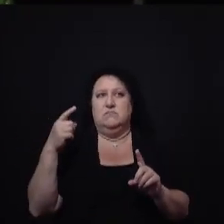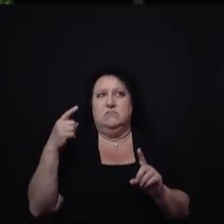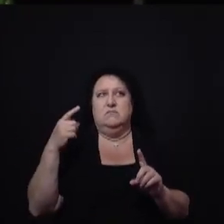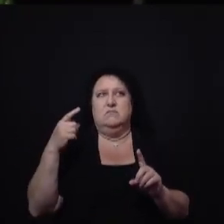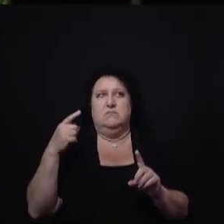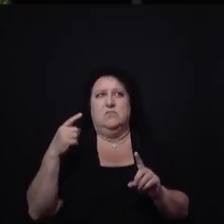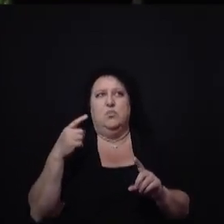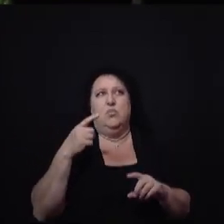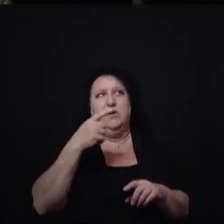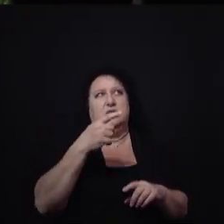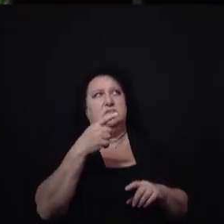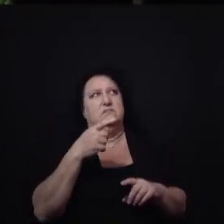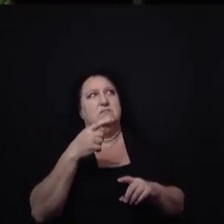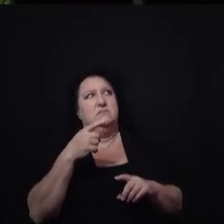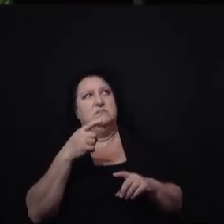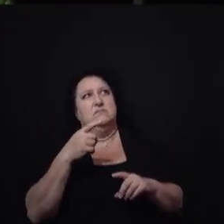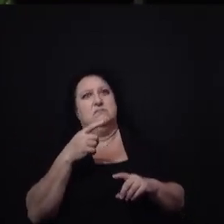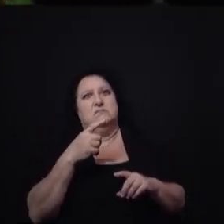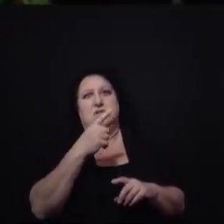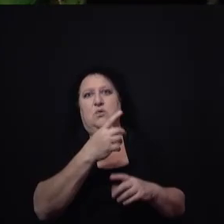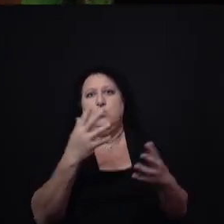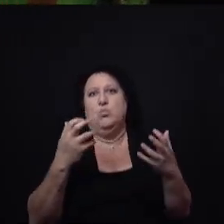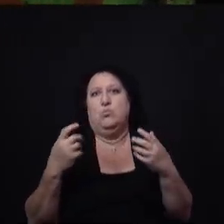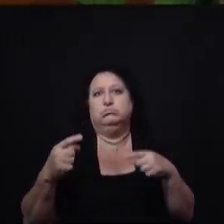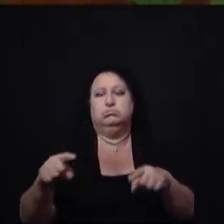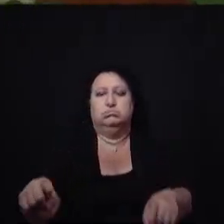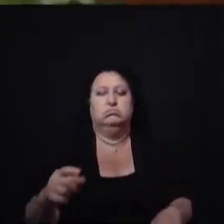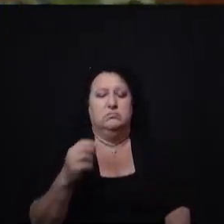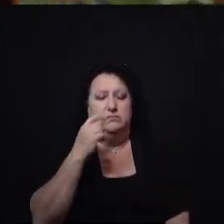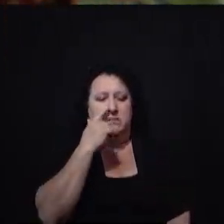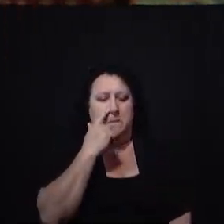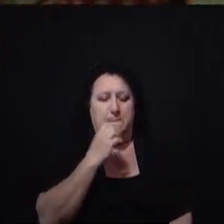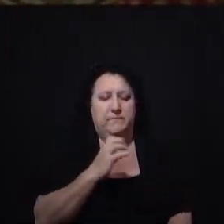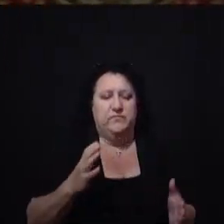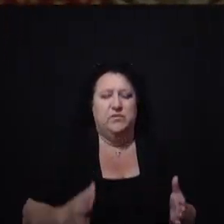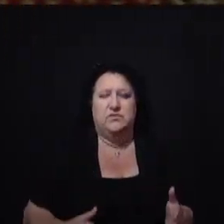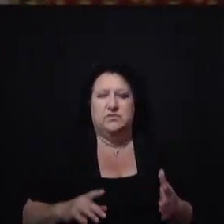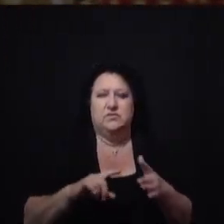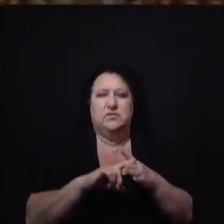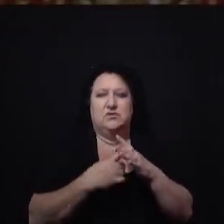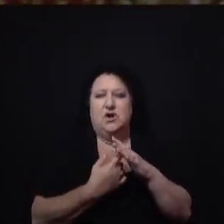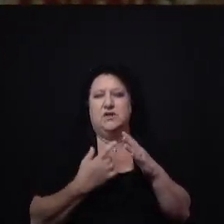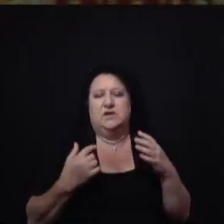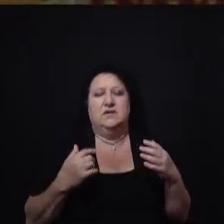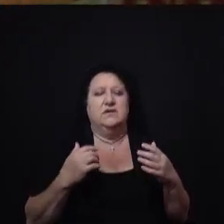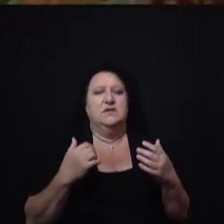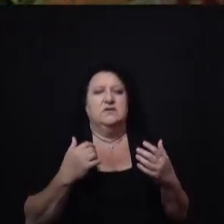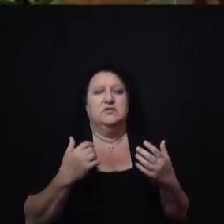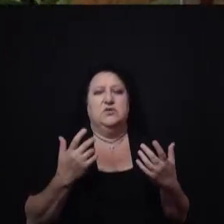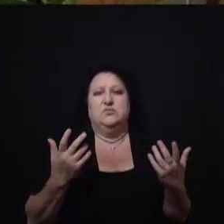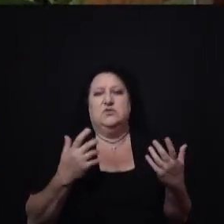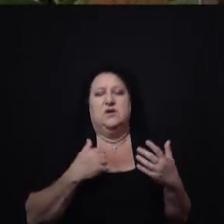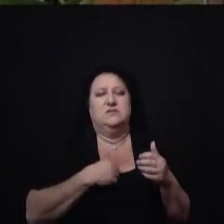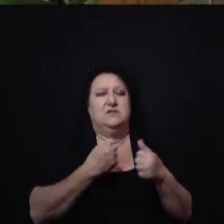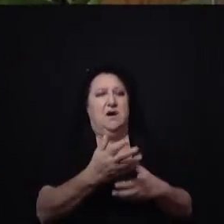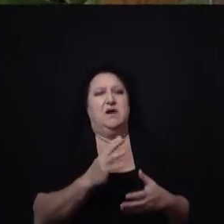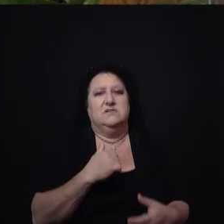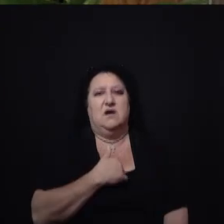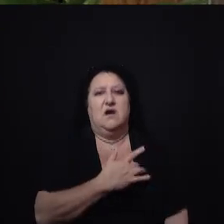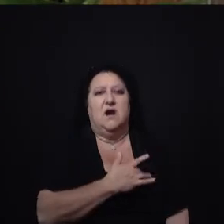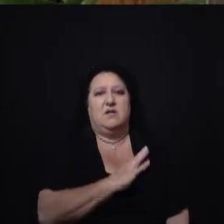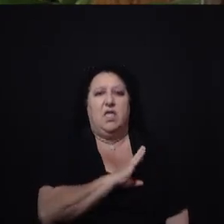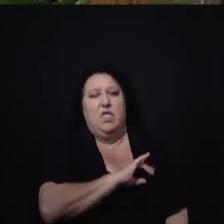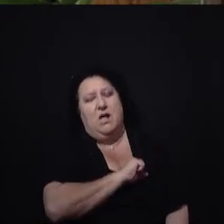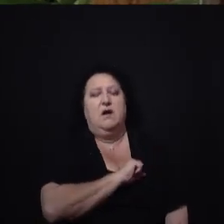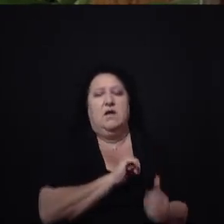Christians everywhere are given over to despair right now, and we are seeking to numb ourselves with Netflix. We're seeking to numb ourselves with whatever we think can